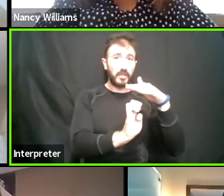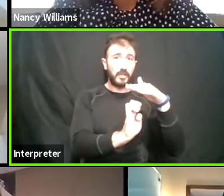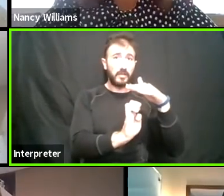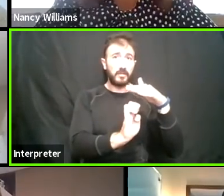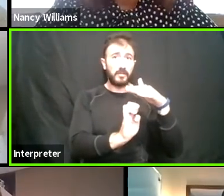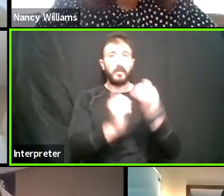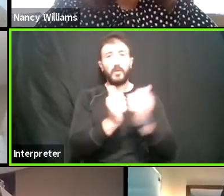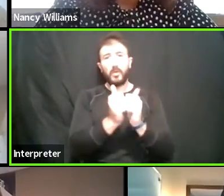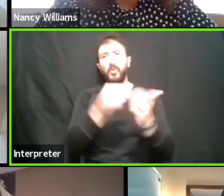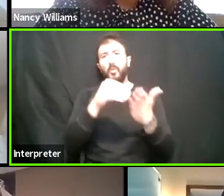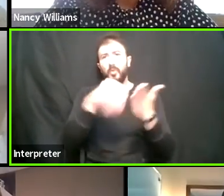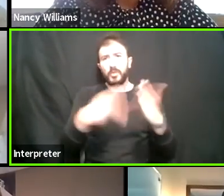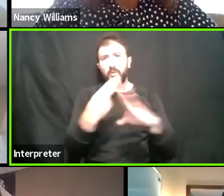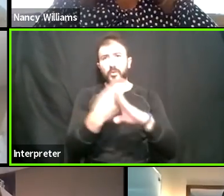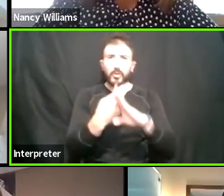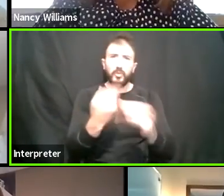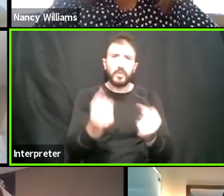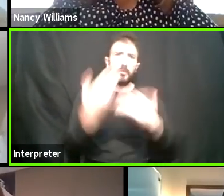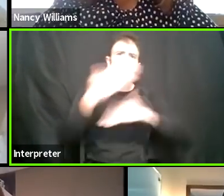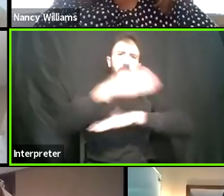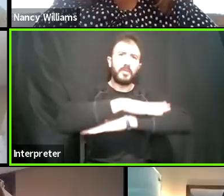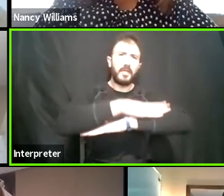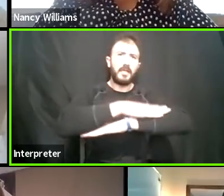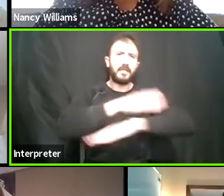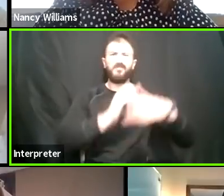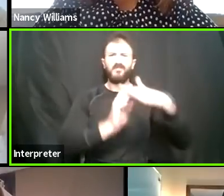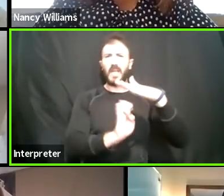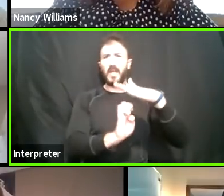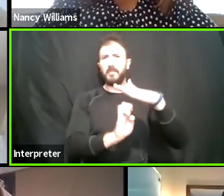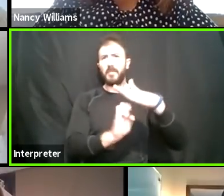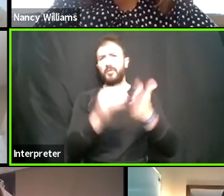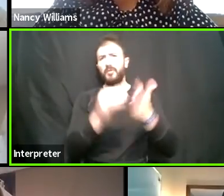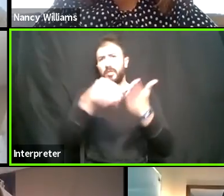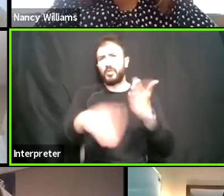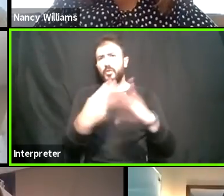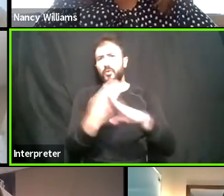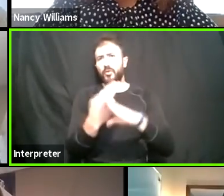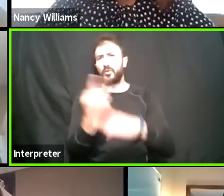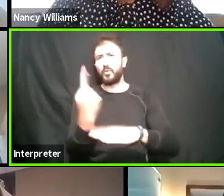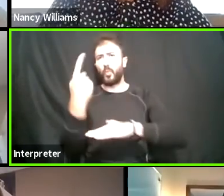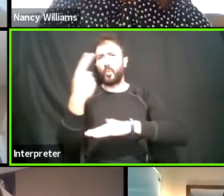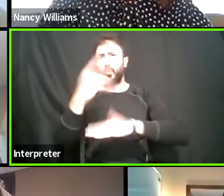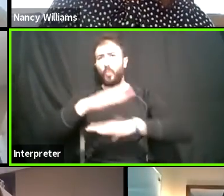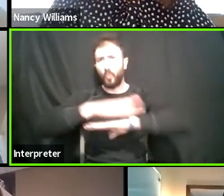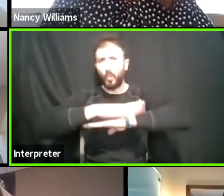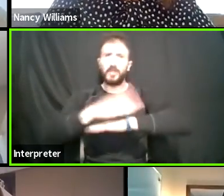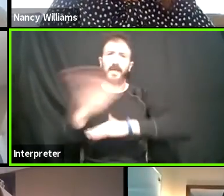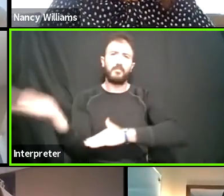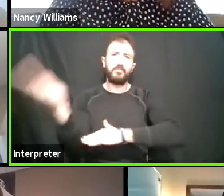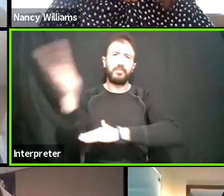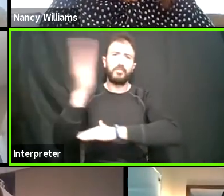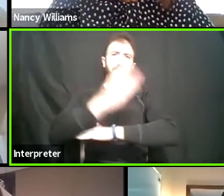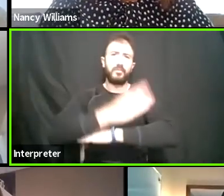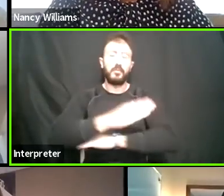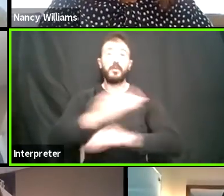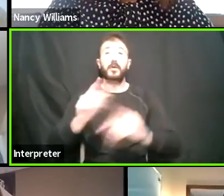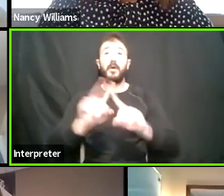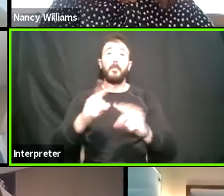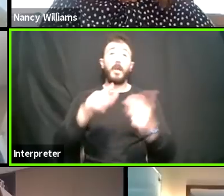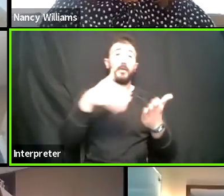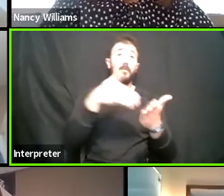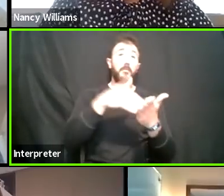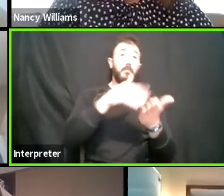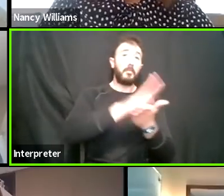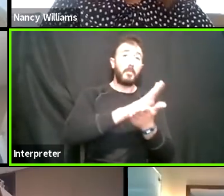contamination, since the students sit in the same desk. But at the secondary level, similarly, teachers will need to disinfect